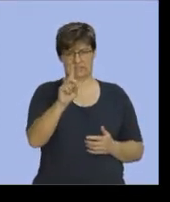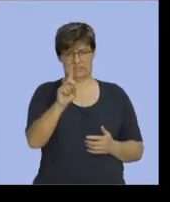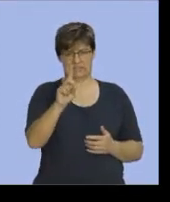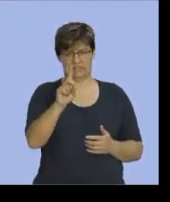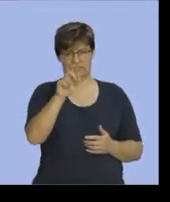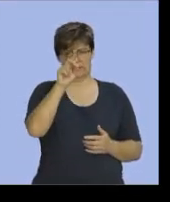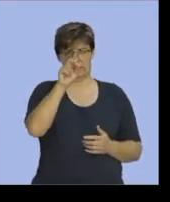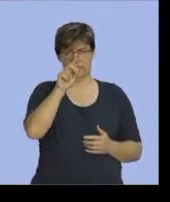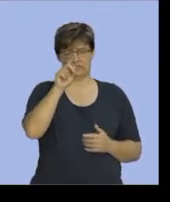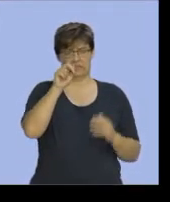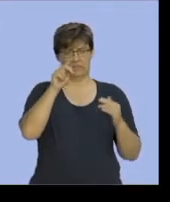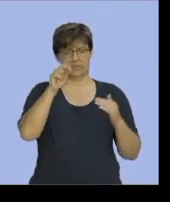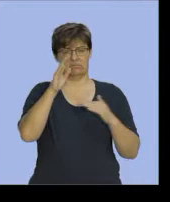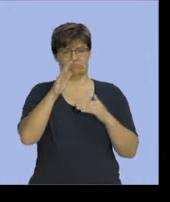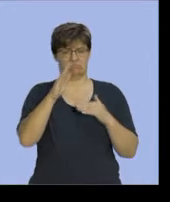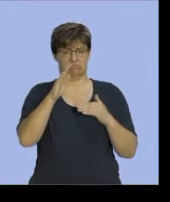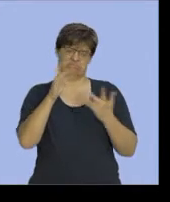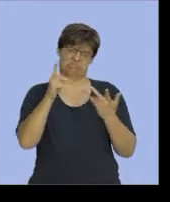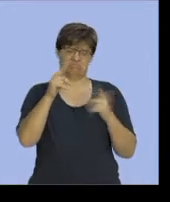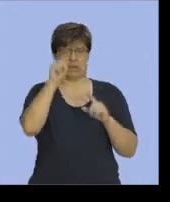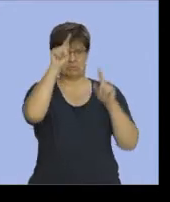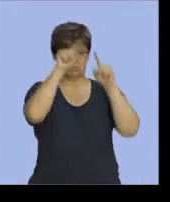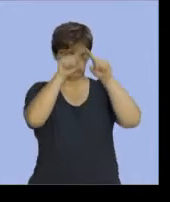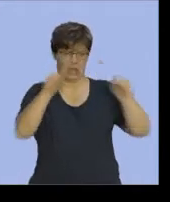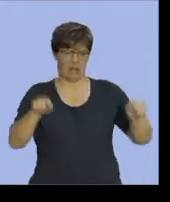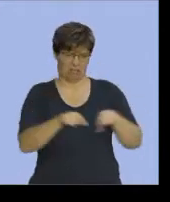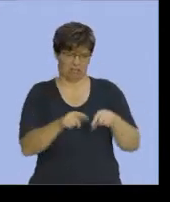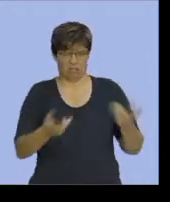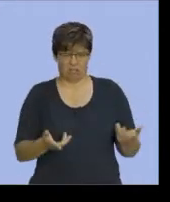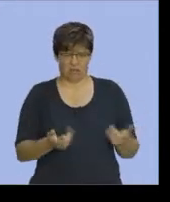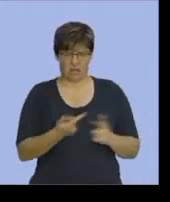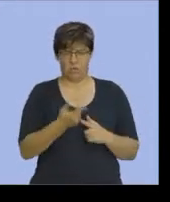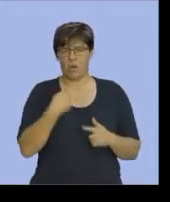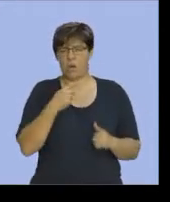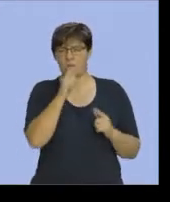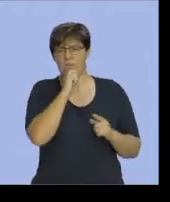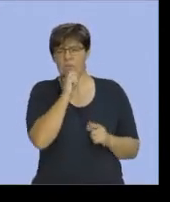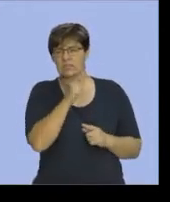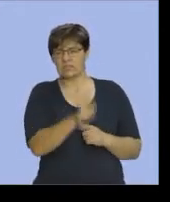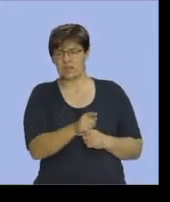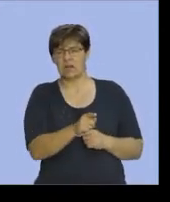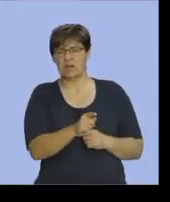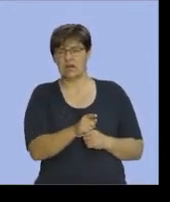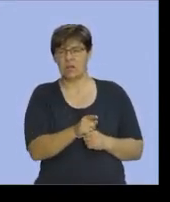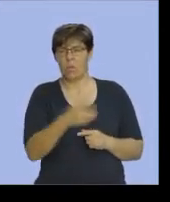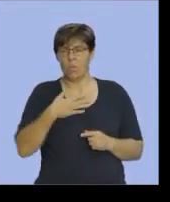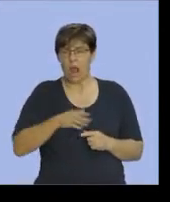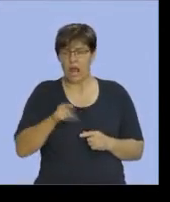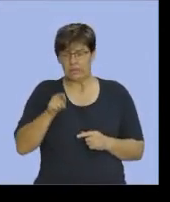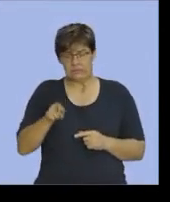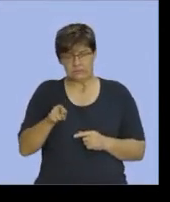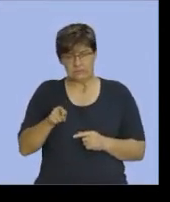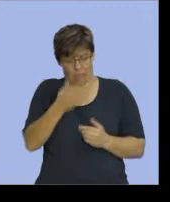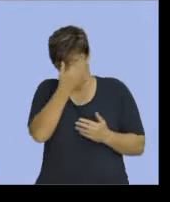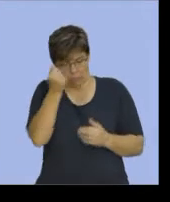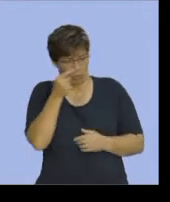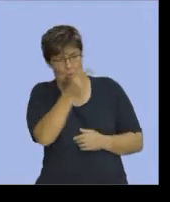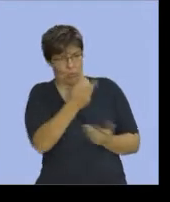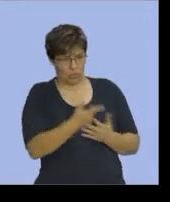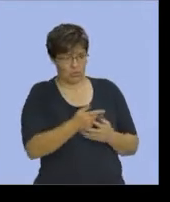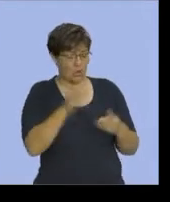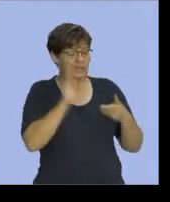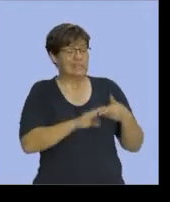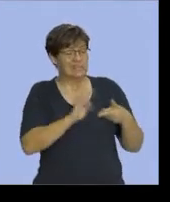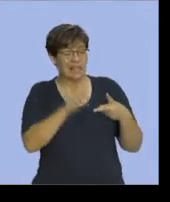2D triangles, remember that with our 2D triangles, we normally use these to find an unknown. Now we are trying